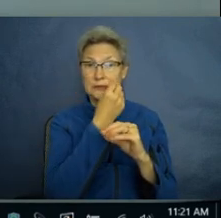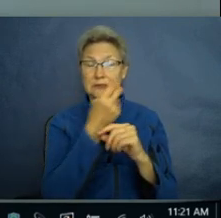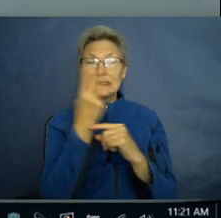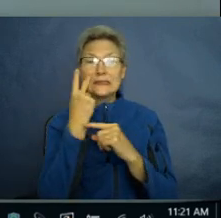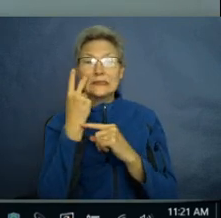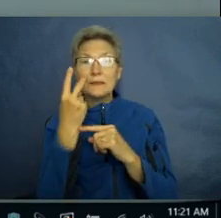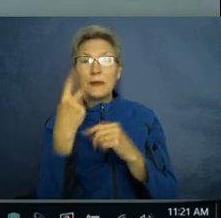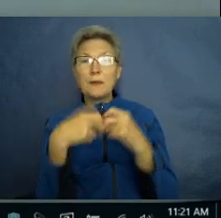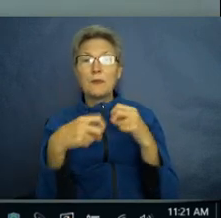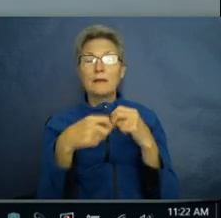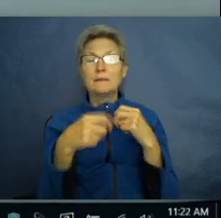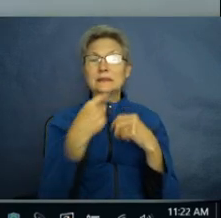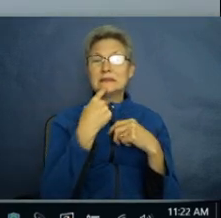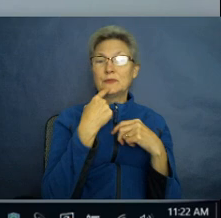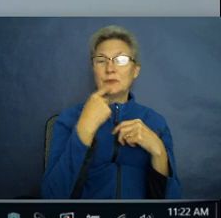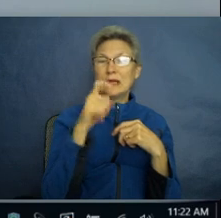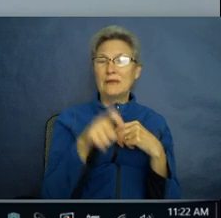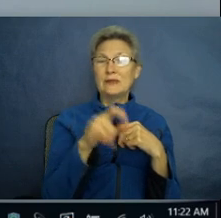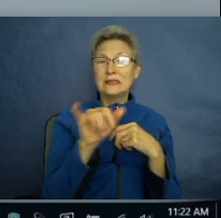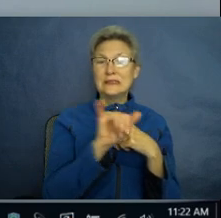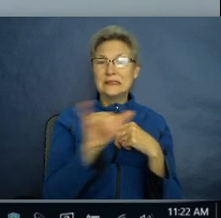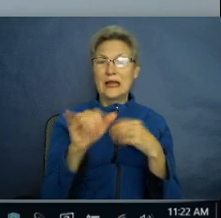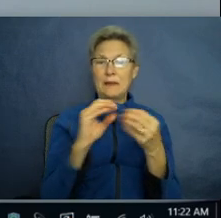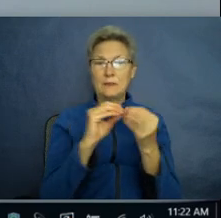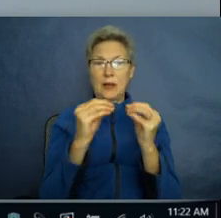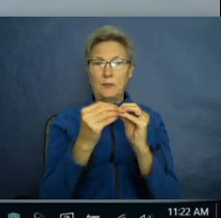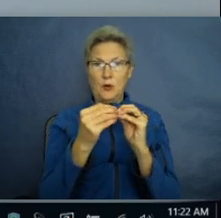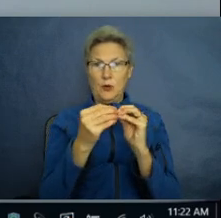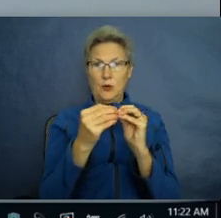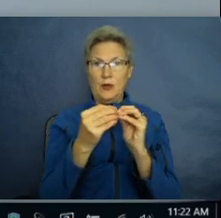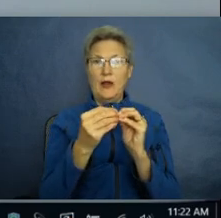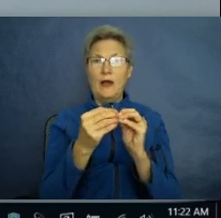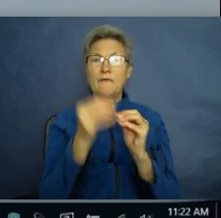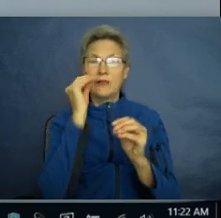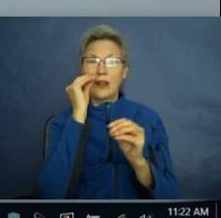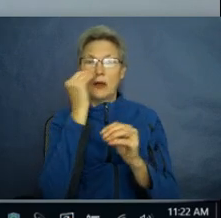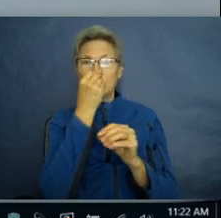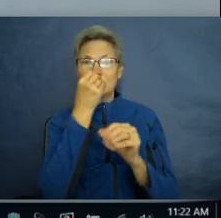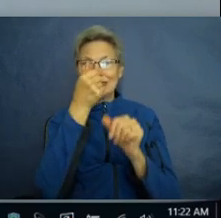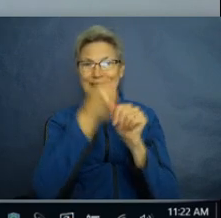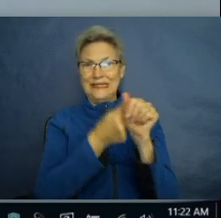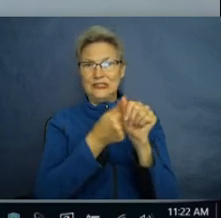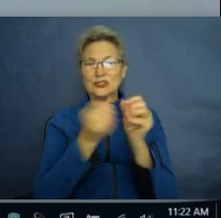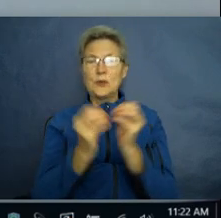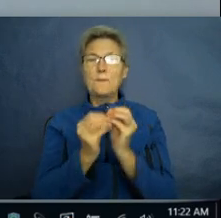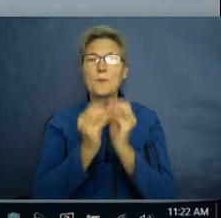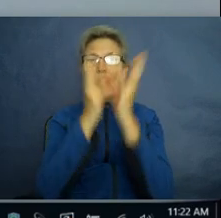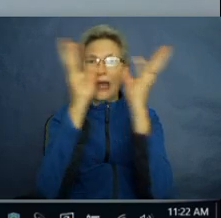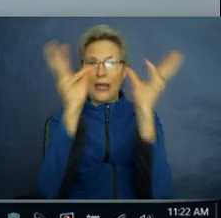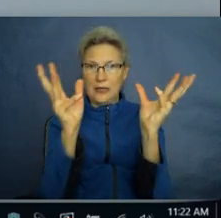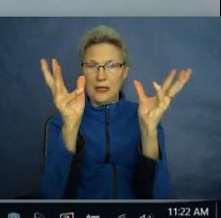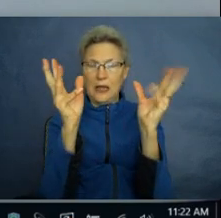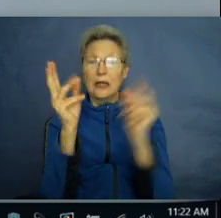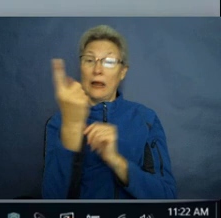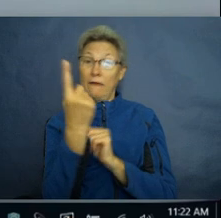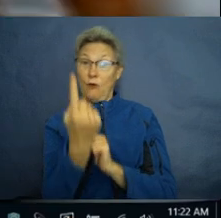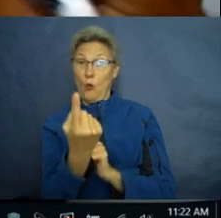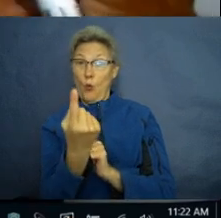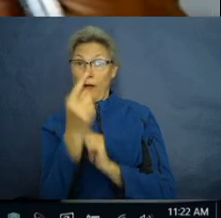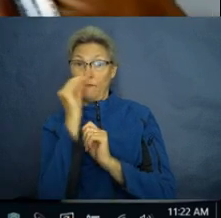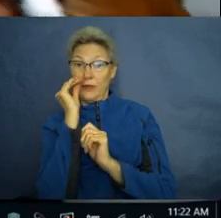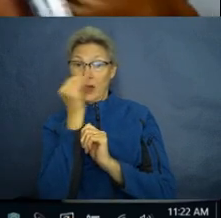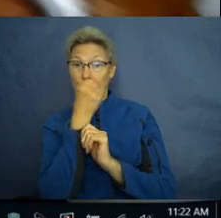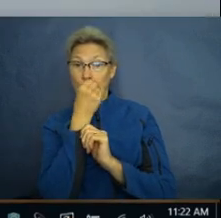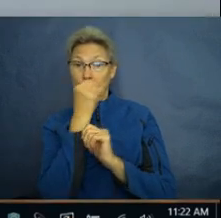my problem told me that we need to have the same number of flowers in each bouquet. So I'm seeing that I could have 1 flower